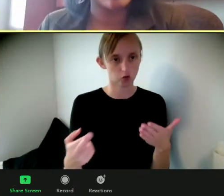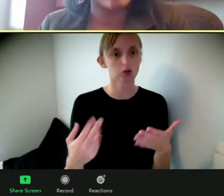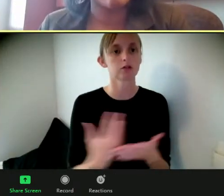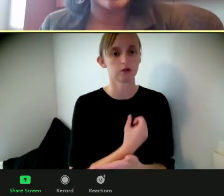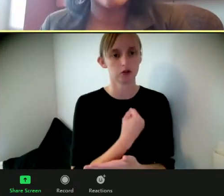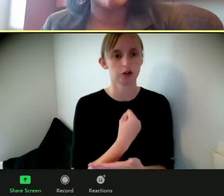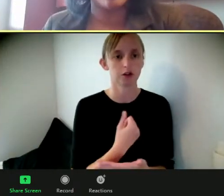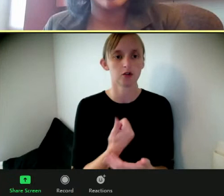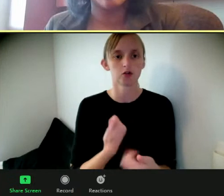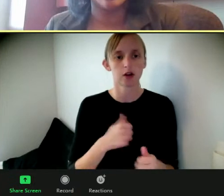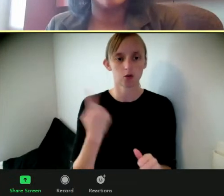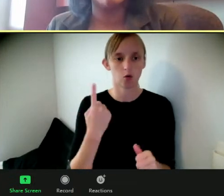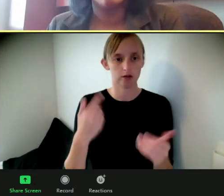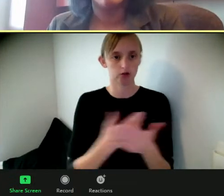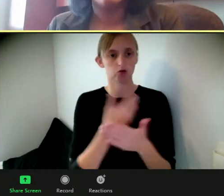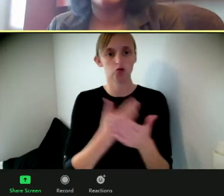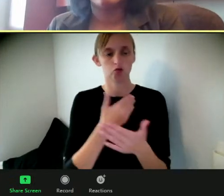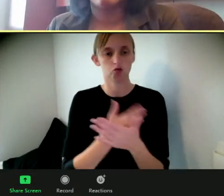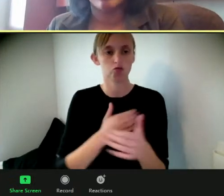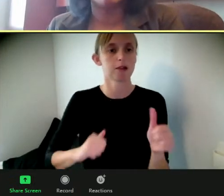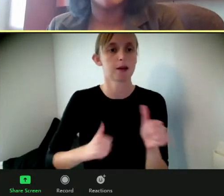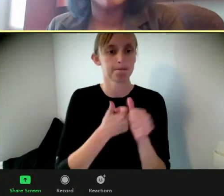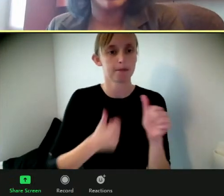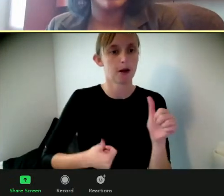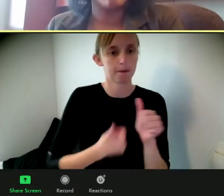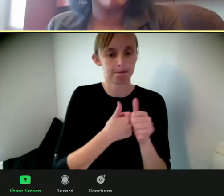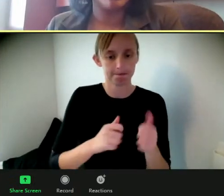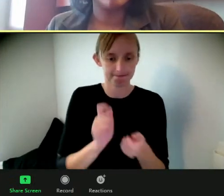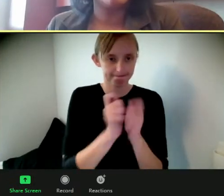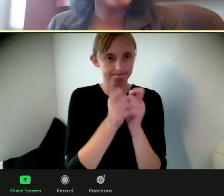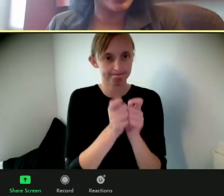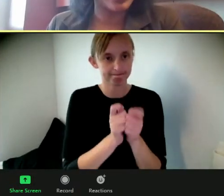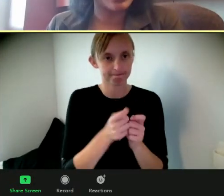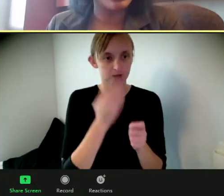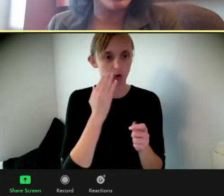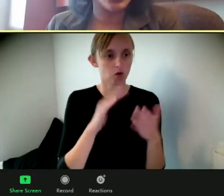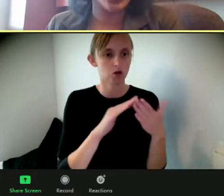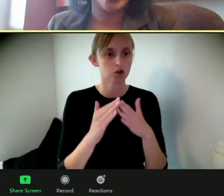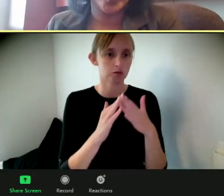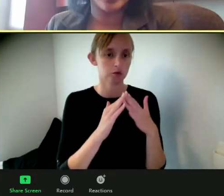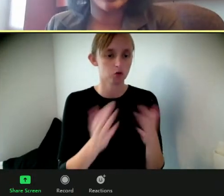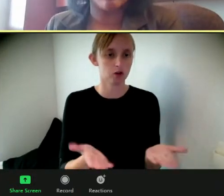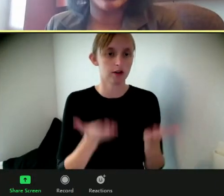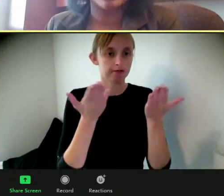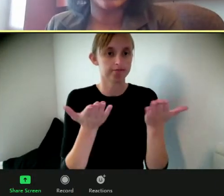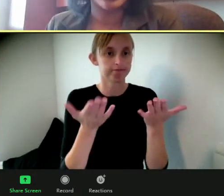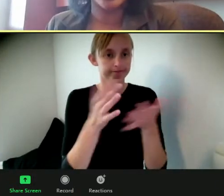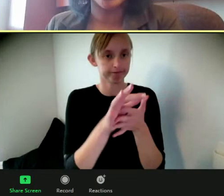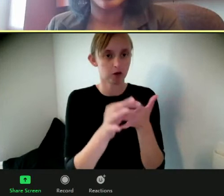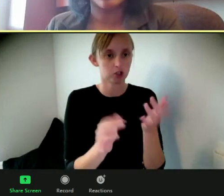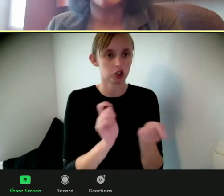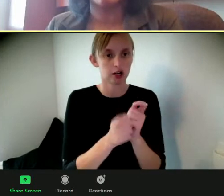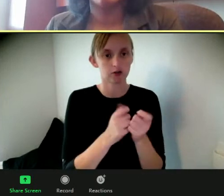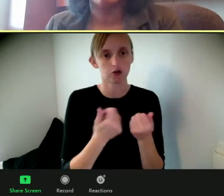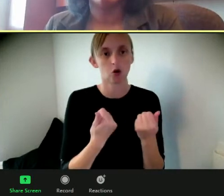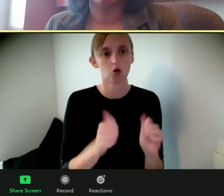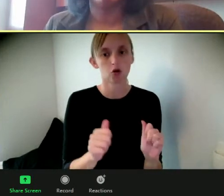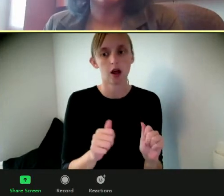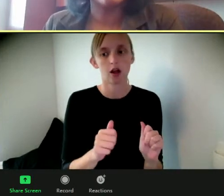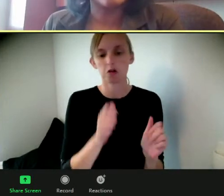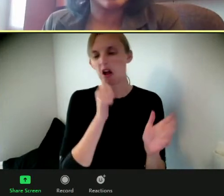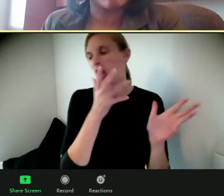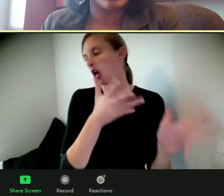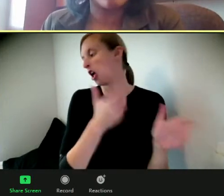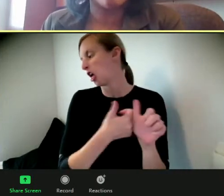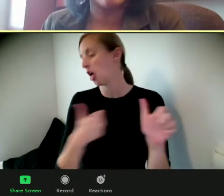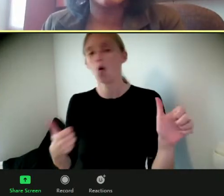as updated as possible because we know that options within the community do change, and so we want to keep it as fresh as we can.